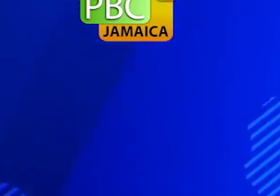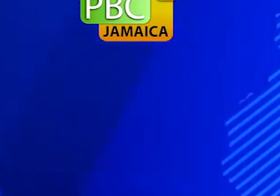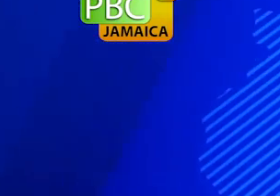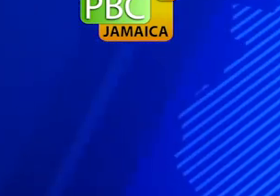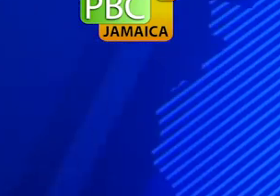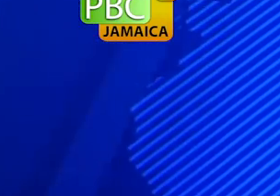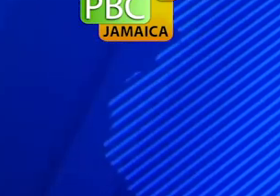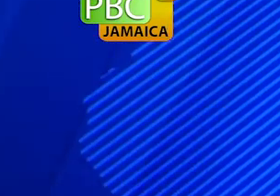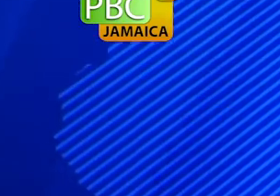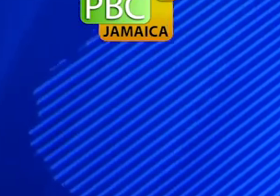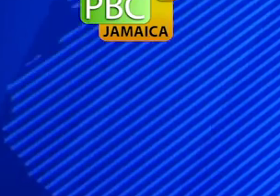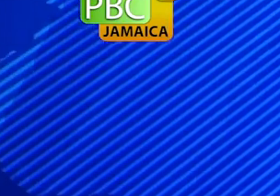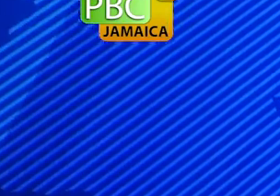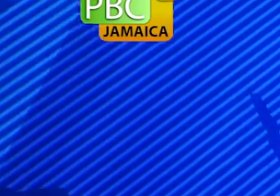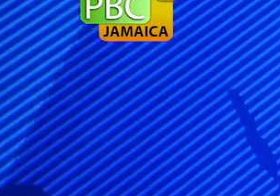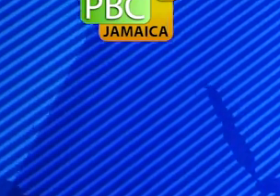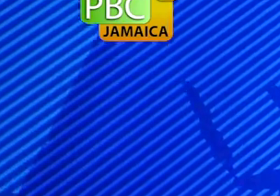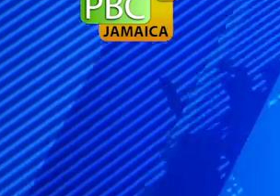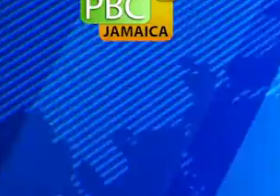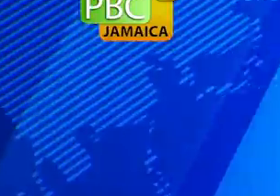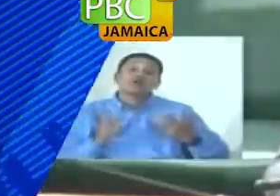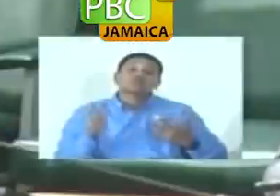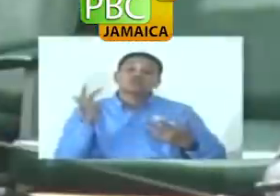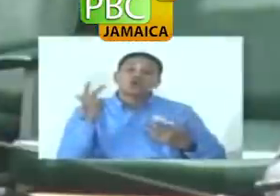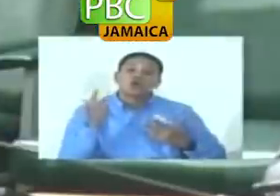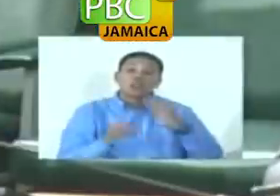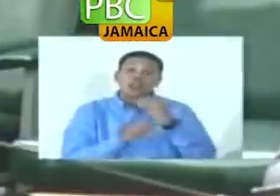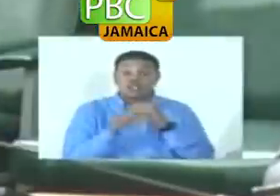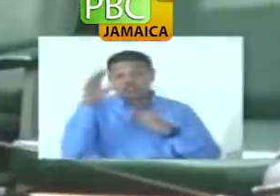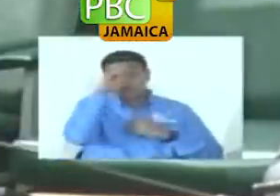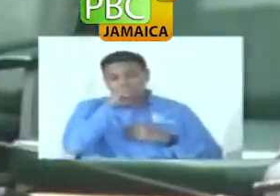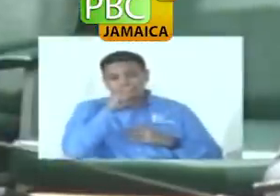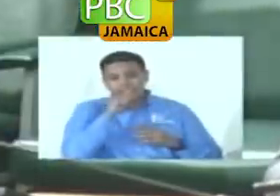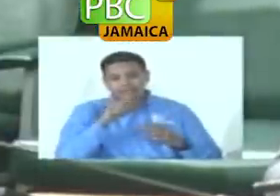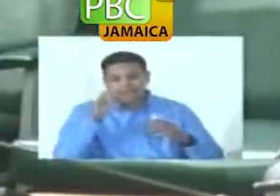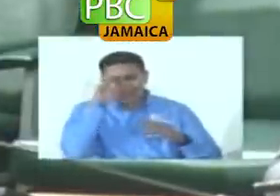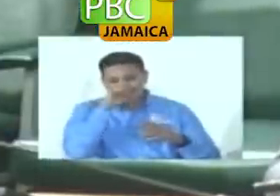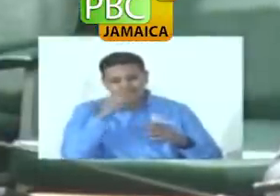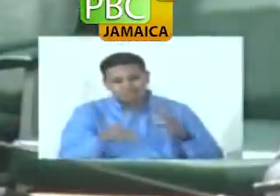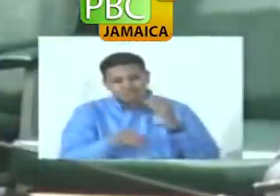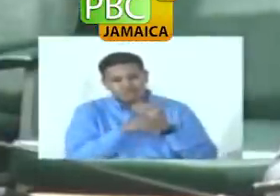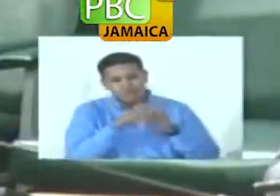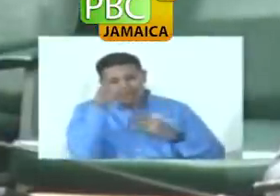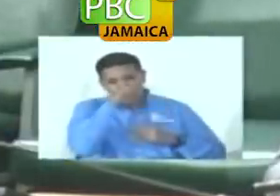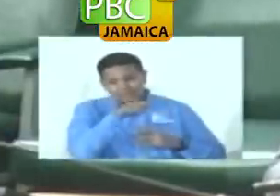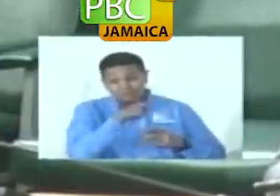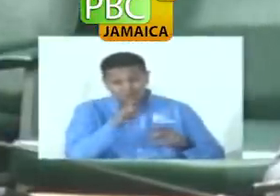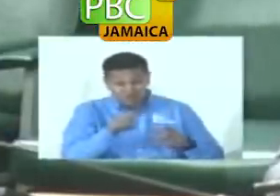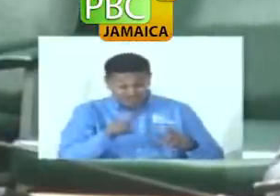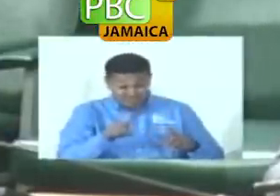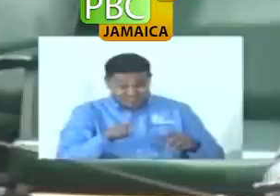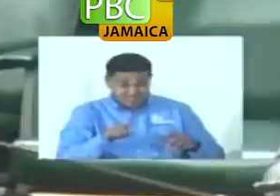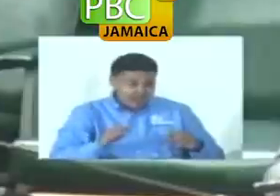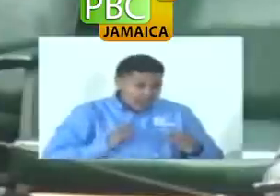Gabriel Thompson now takes us through the business report. We must remain nimble and agile as we respond to the effects of this